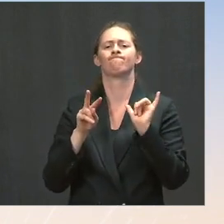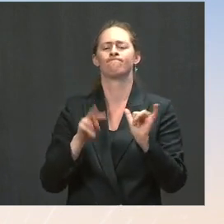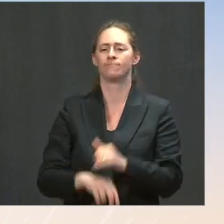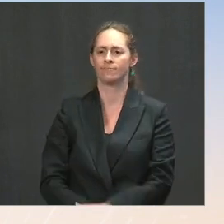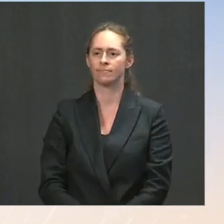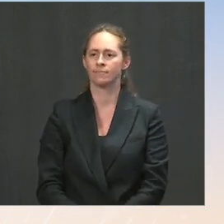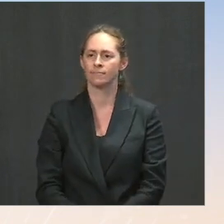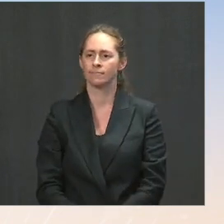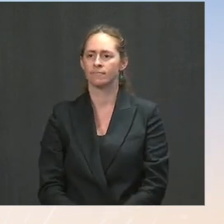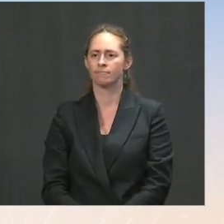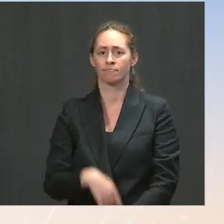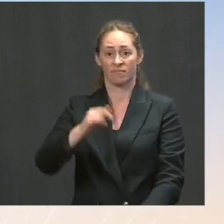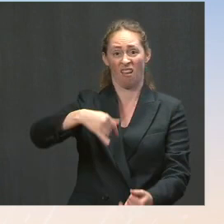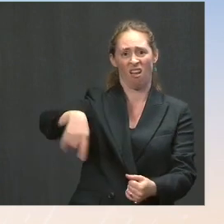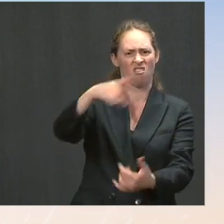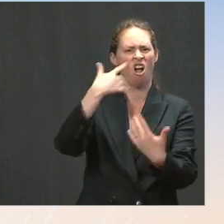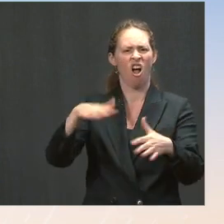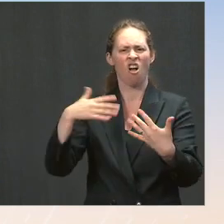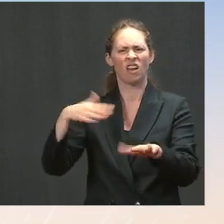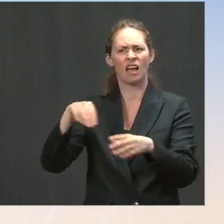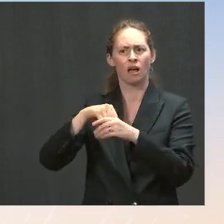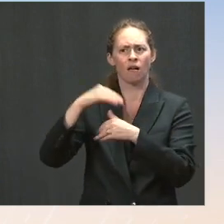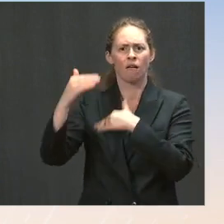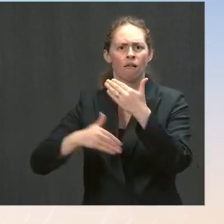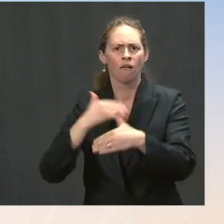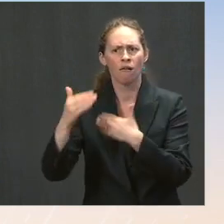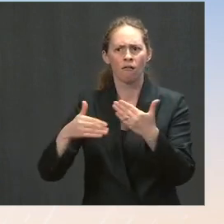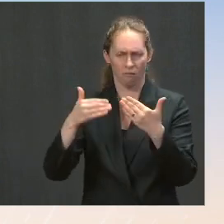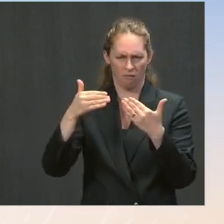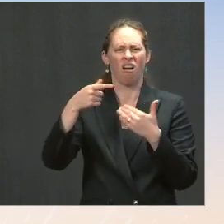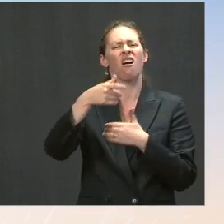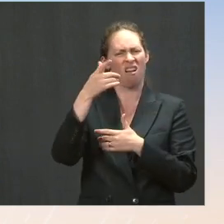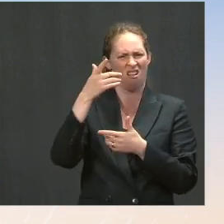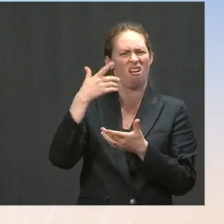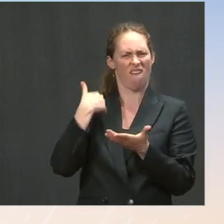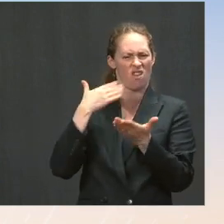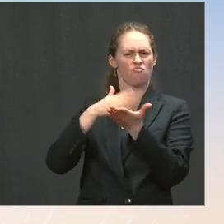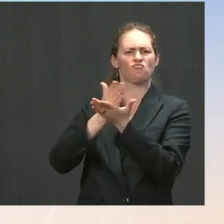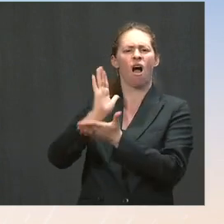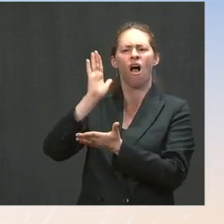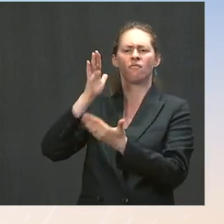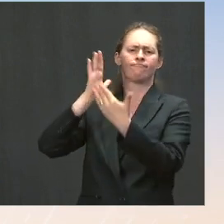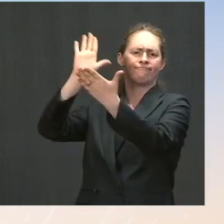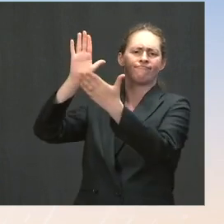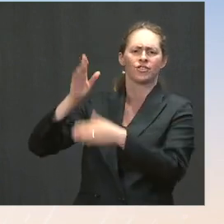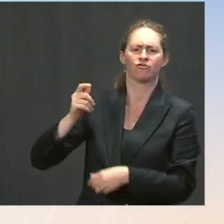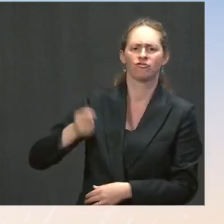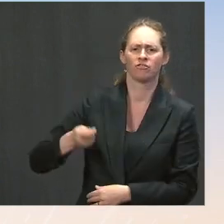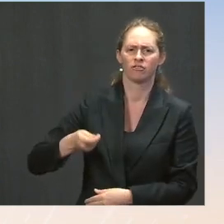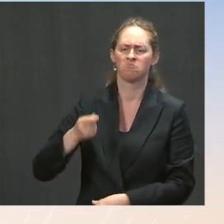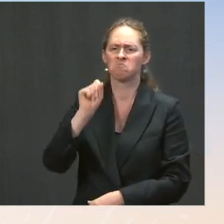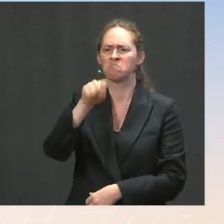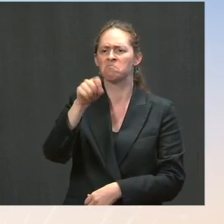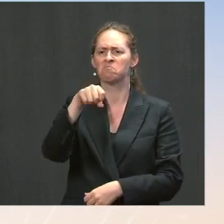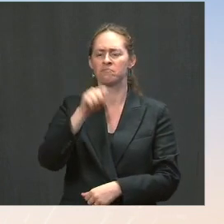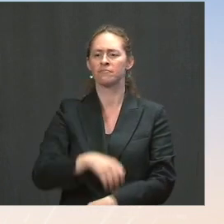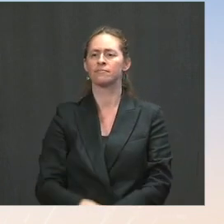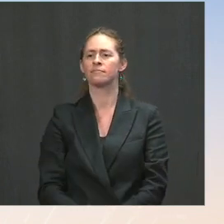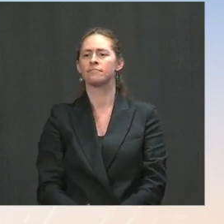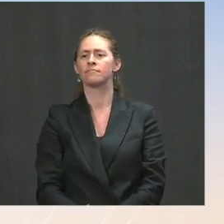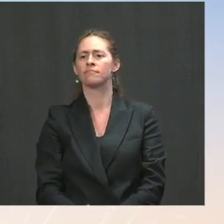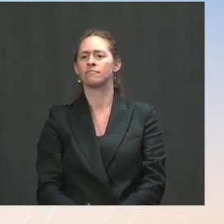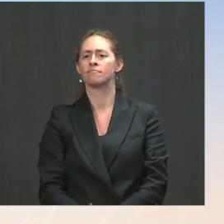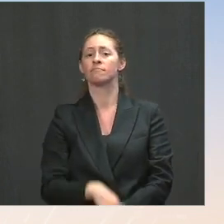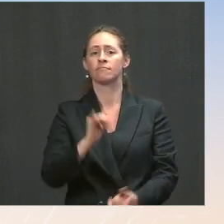processed. The processing of migrants for expedited removal is a traditionally employed lawful means to